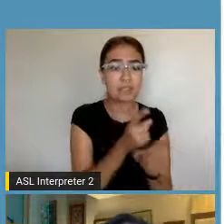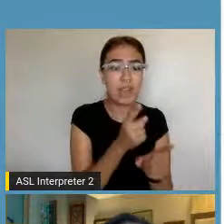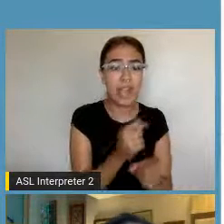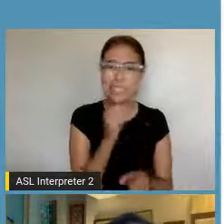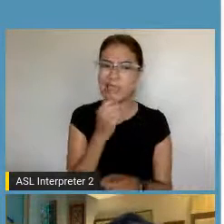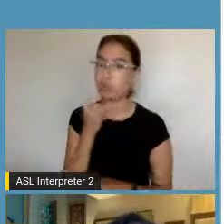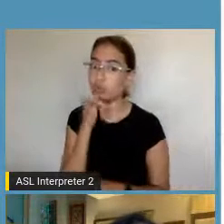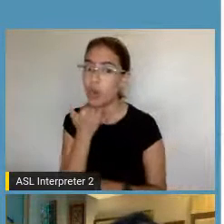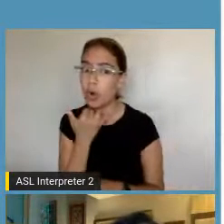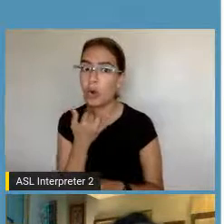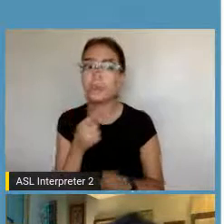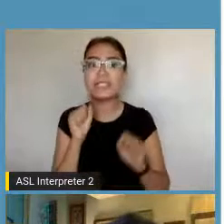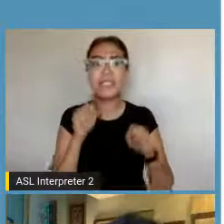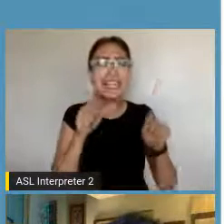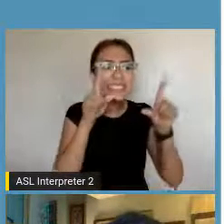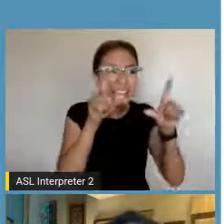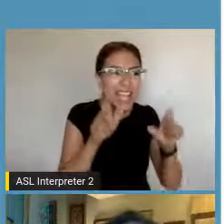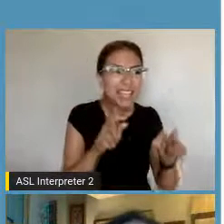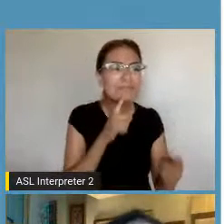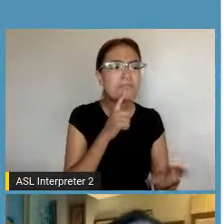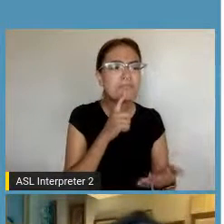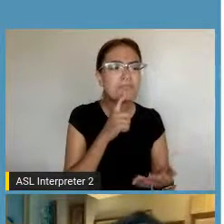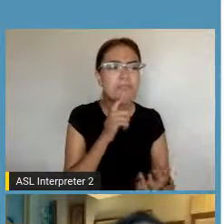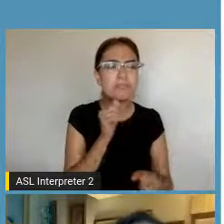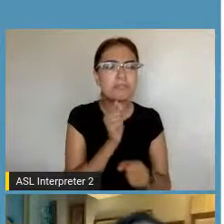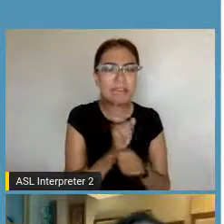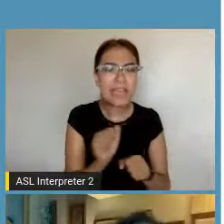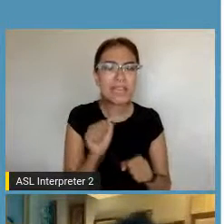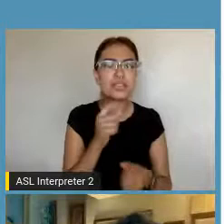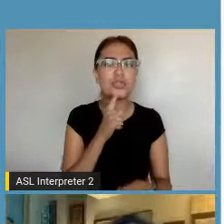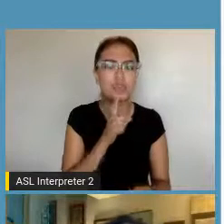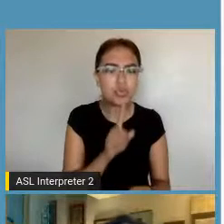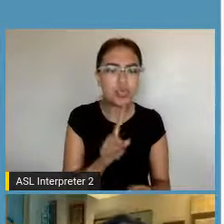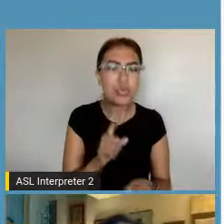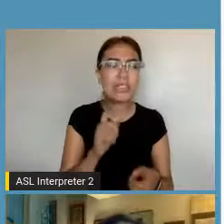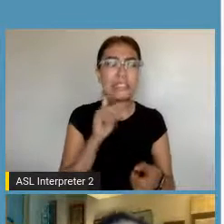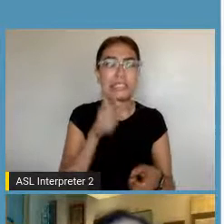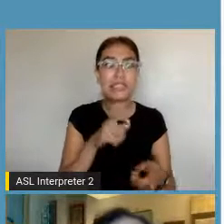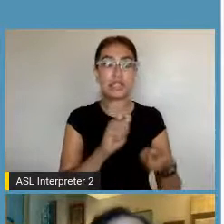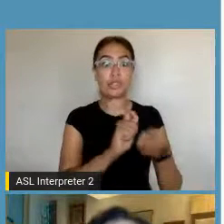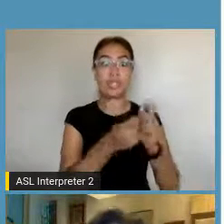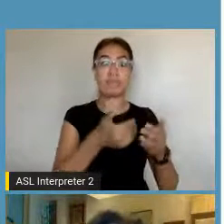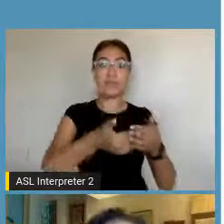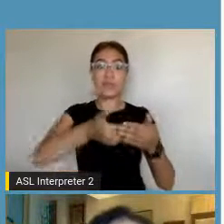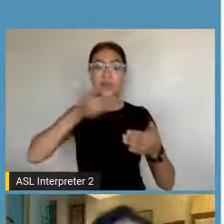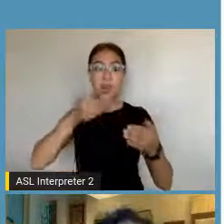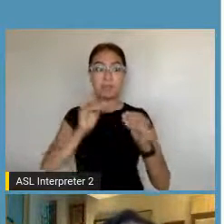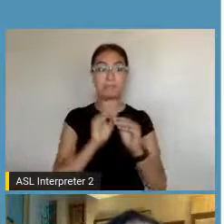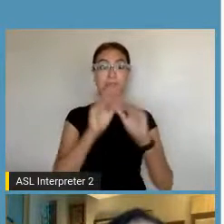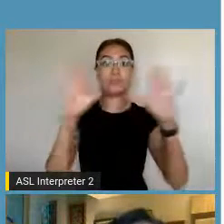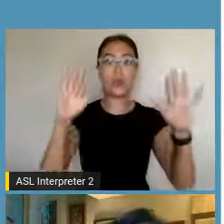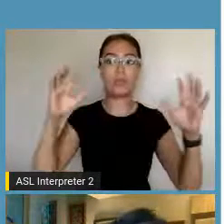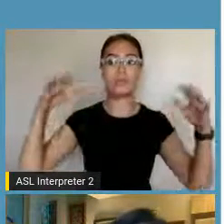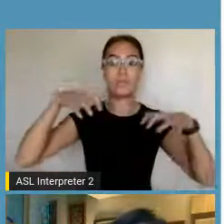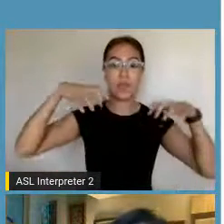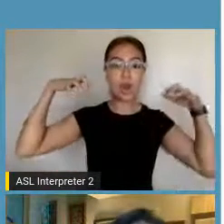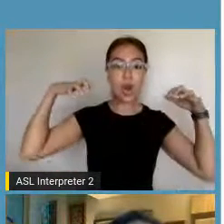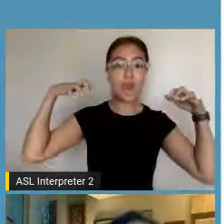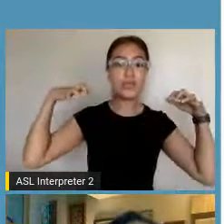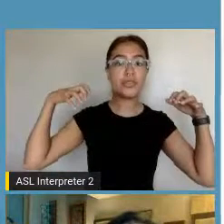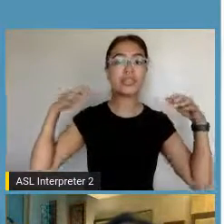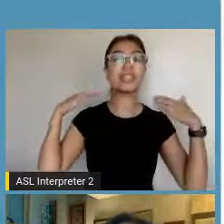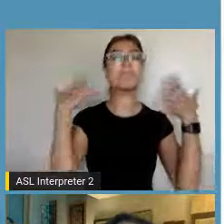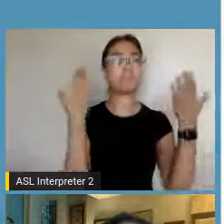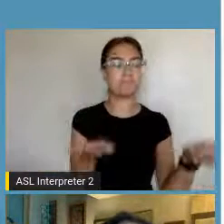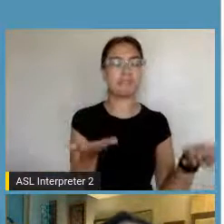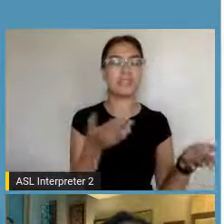test your links to make sure that any necessary changes that need to be made before it goes live. And then you can provide these links on your website. So,